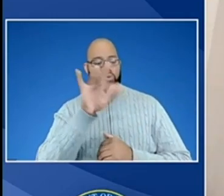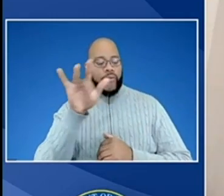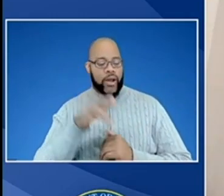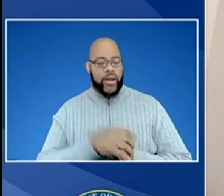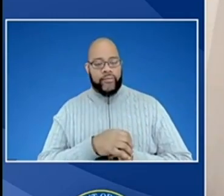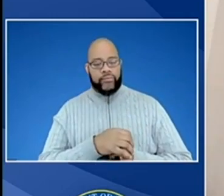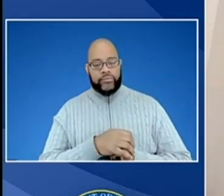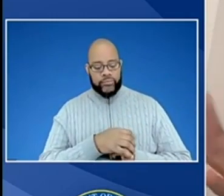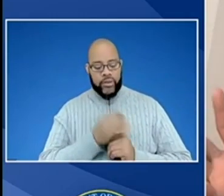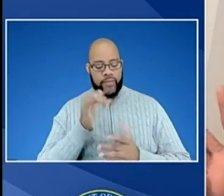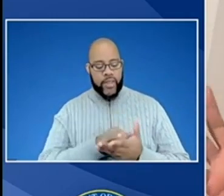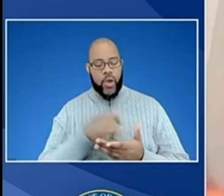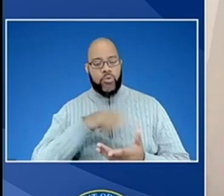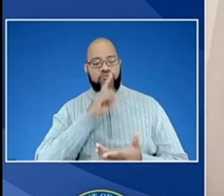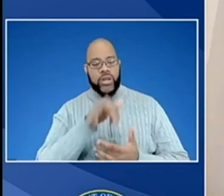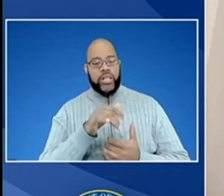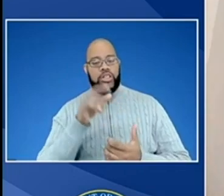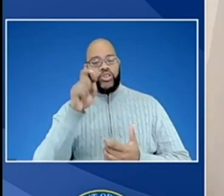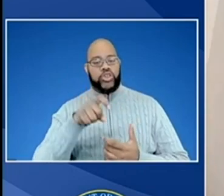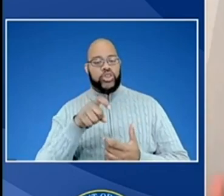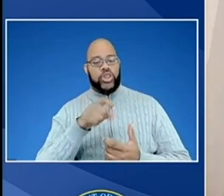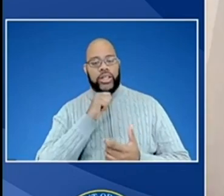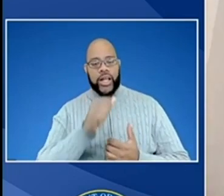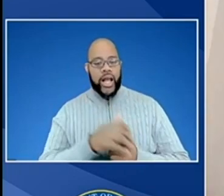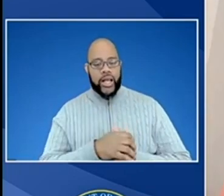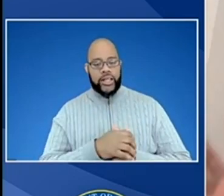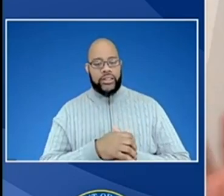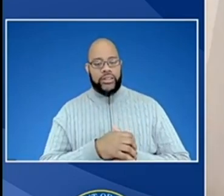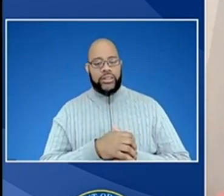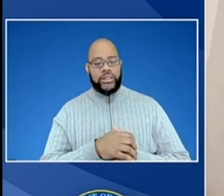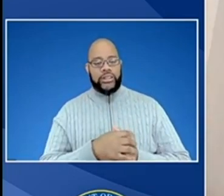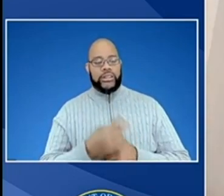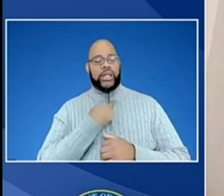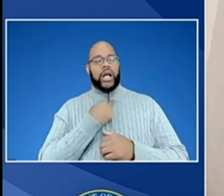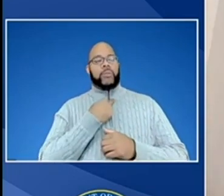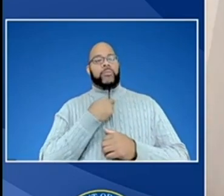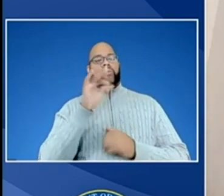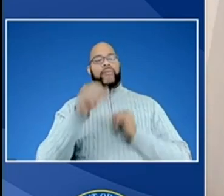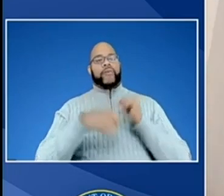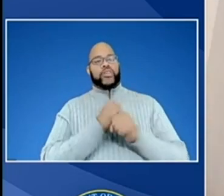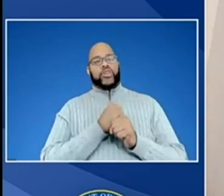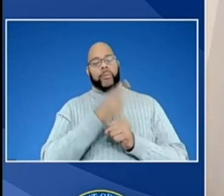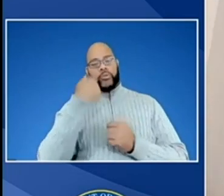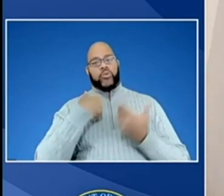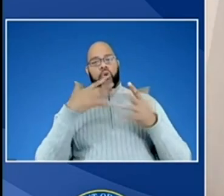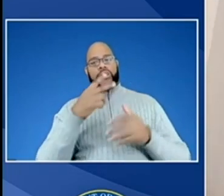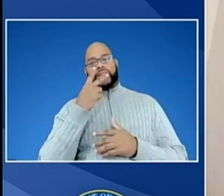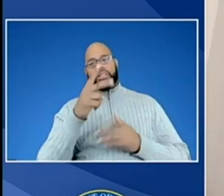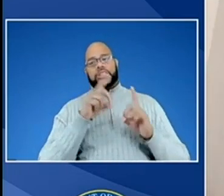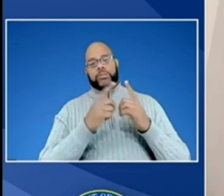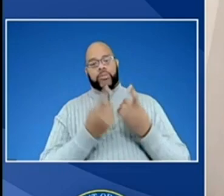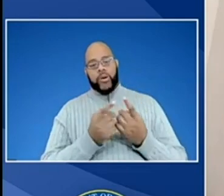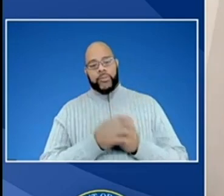July 2025, and that we really shouldn't be trapped by the 25 years because we've already seen the department carve out a